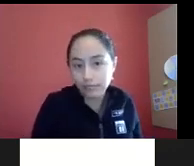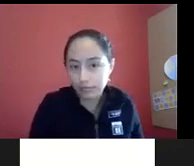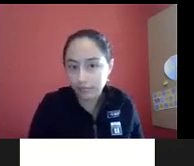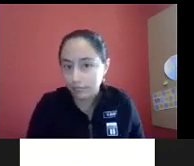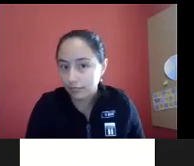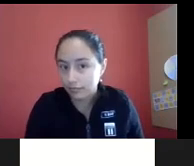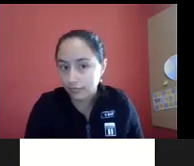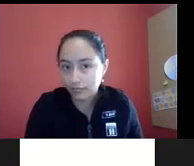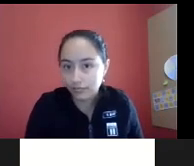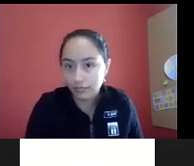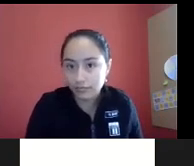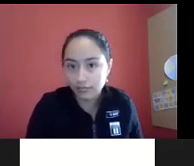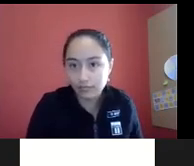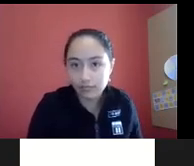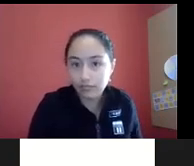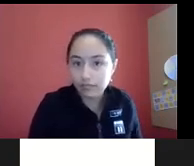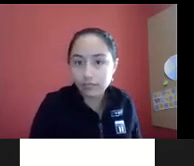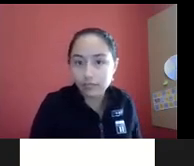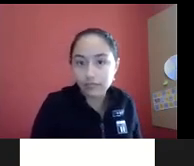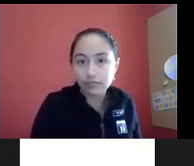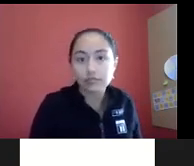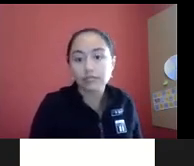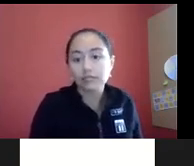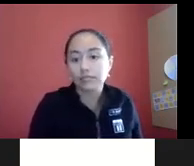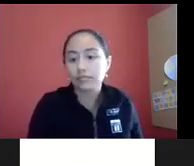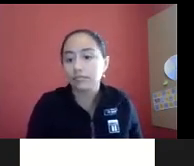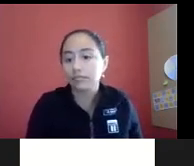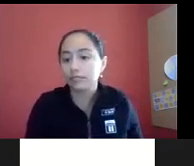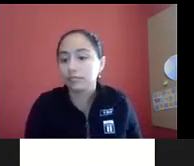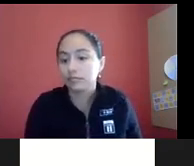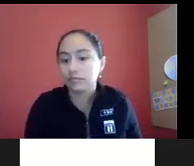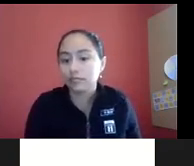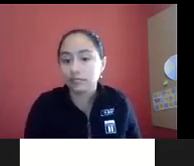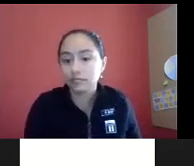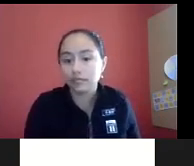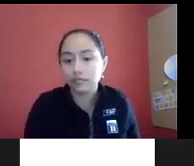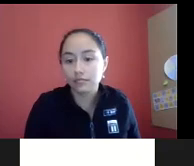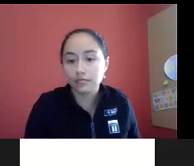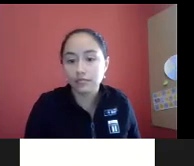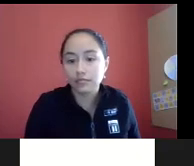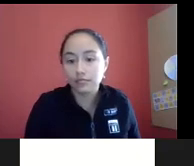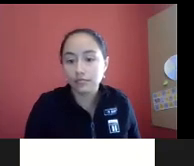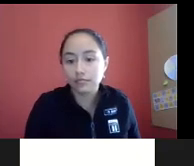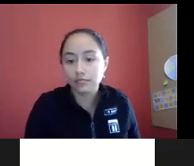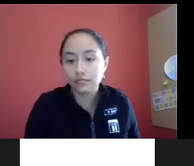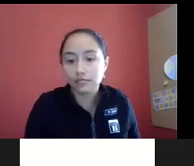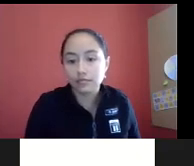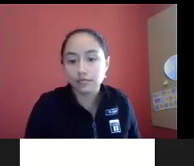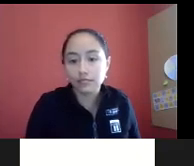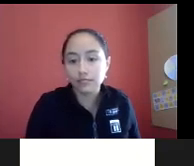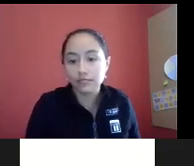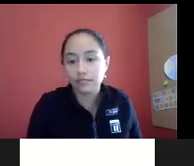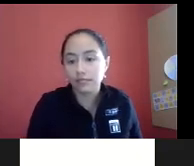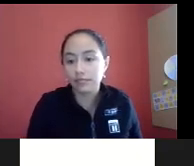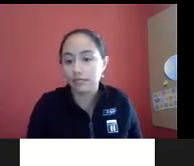in an academic context. If you are using a poster in your class, you